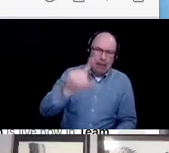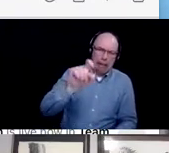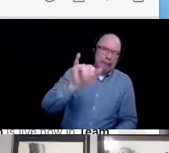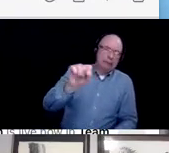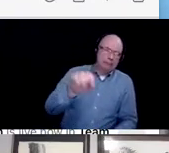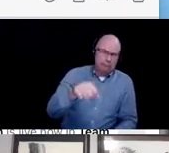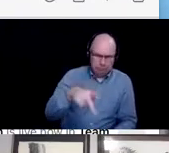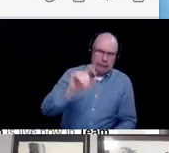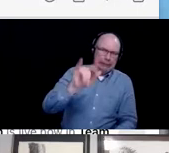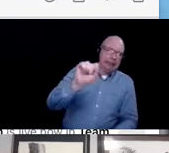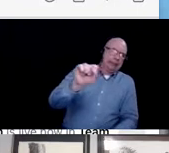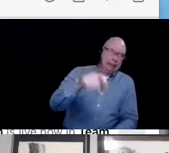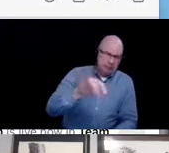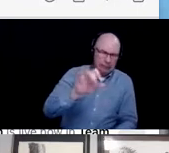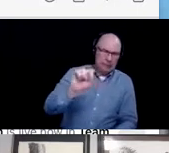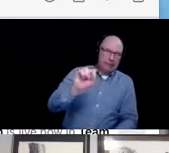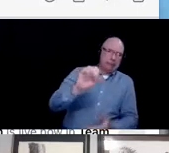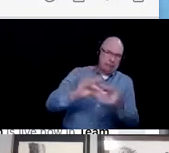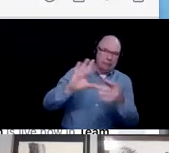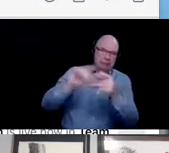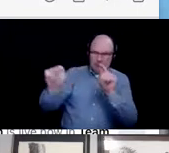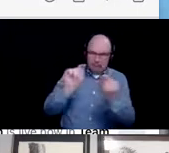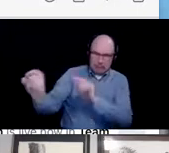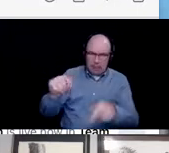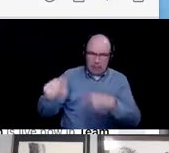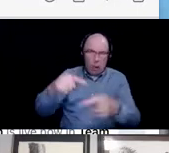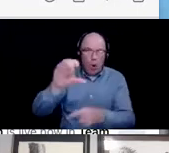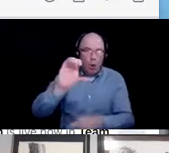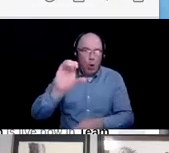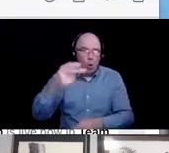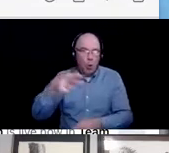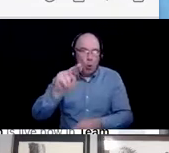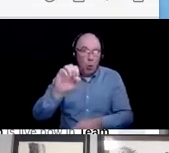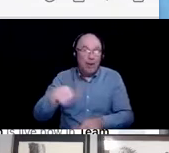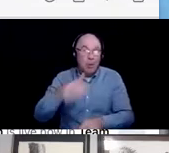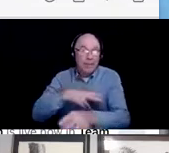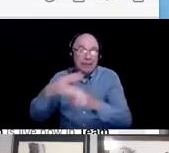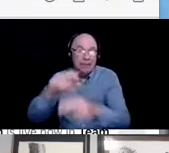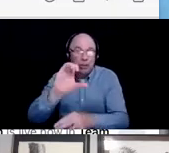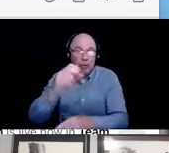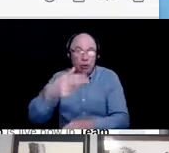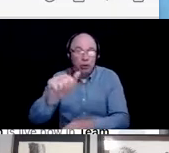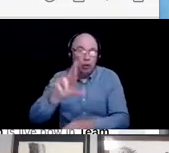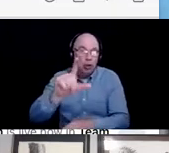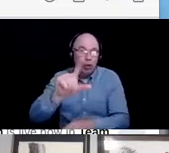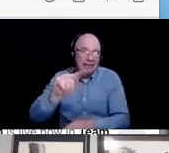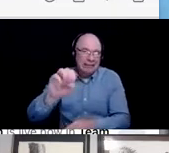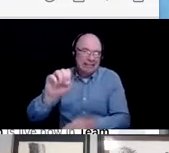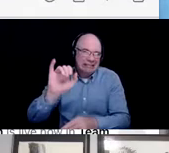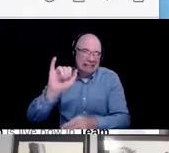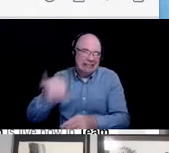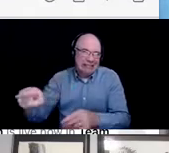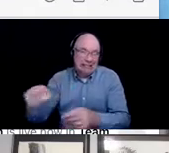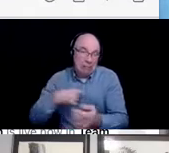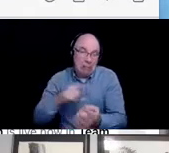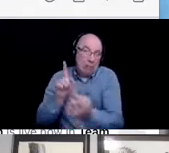testimonies. And there was a testimony about Crohn's. And I contacted this woman whose name is Charlotte Seams, who I ended up signing up under. I'd never